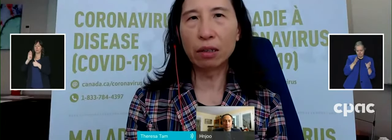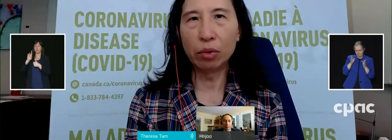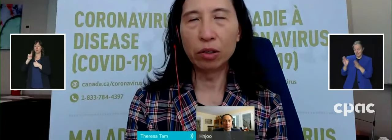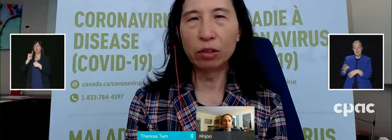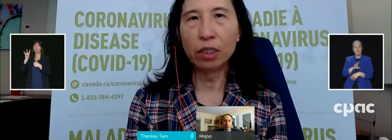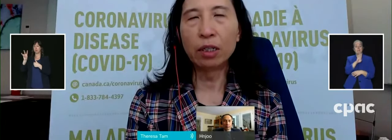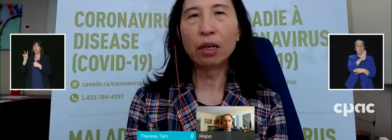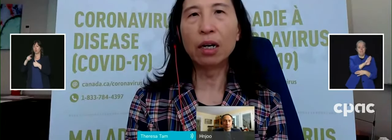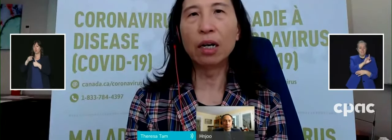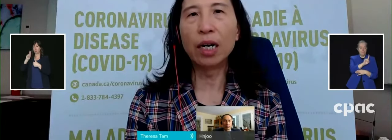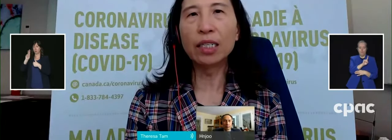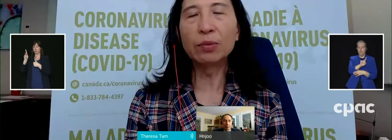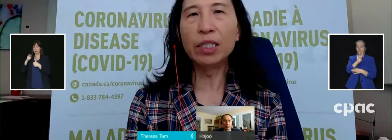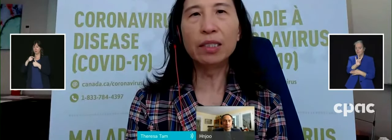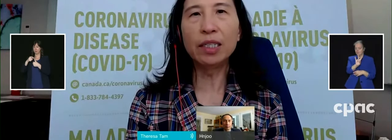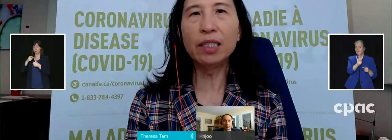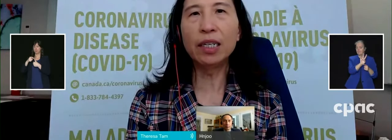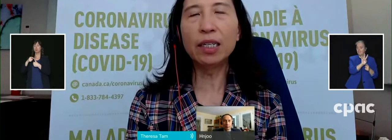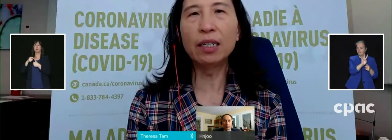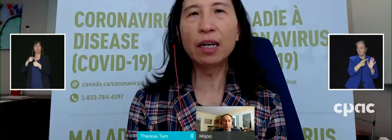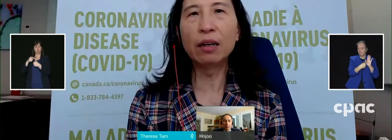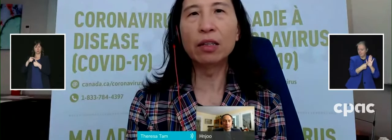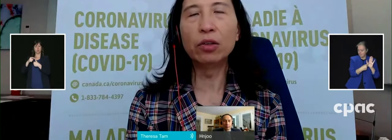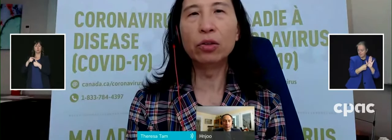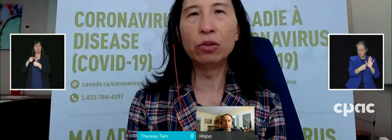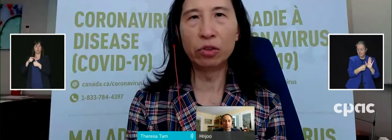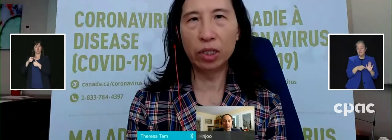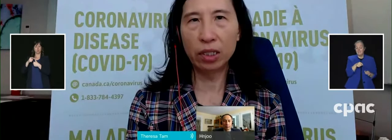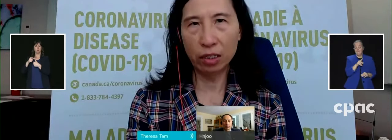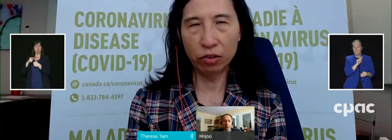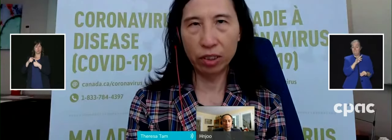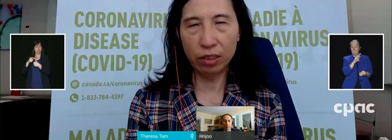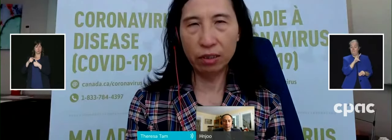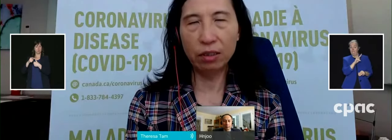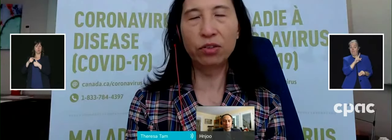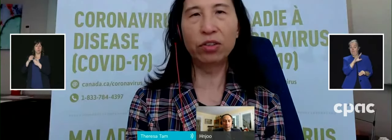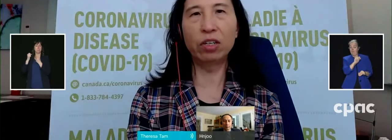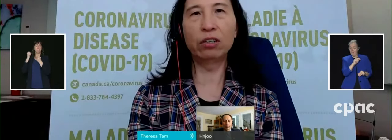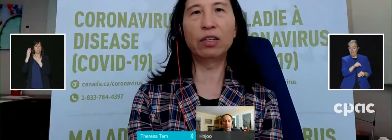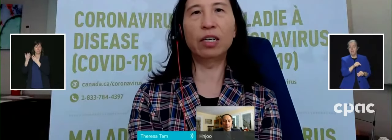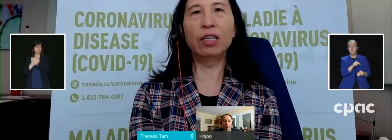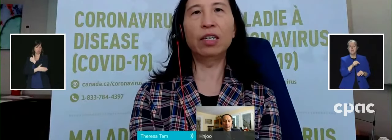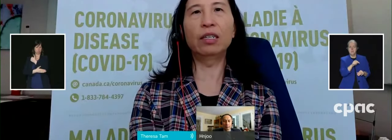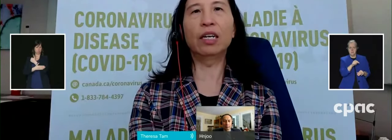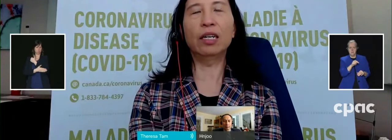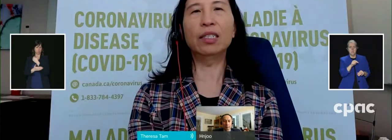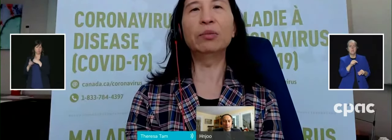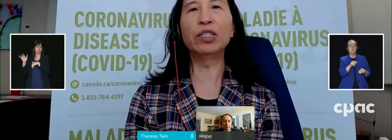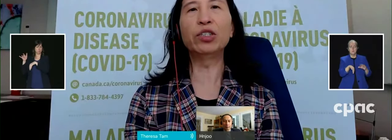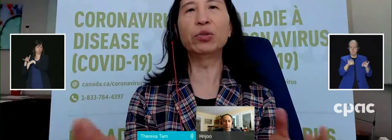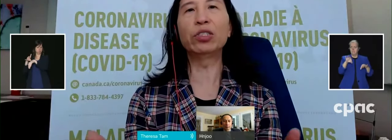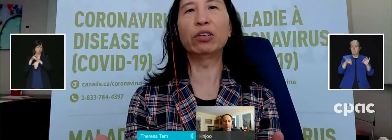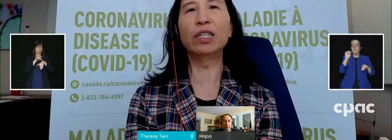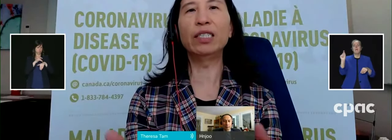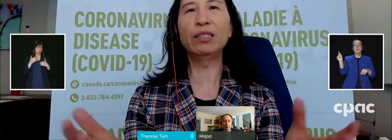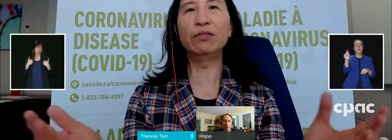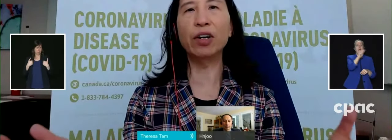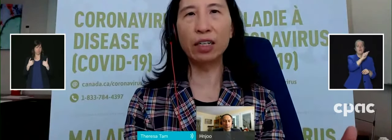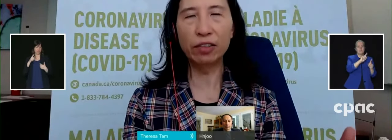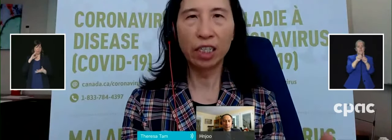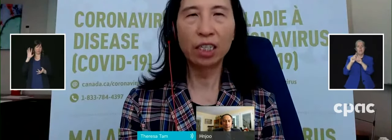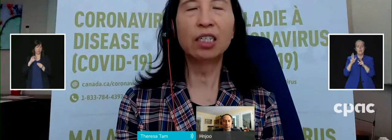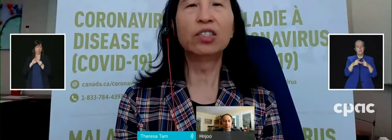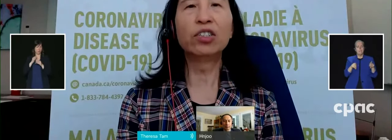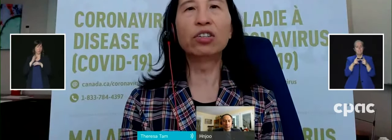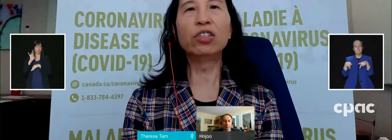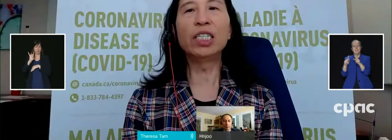for example, has been seen in numerous countries. So I think last time I saw was over